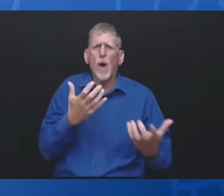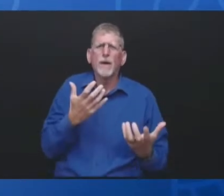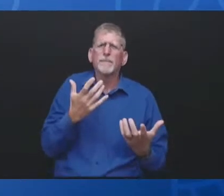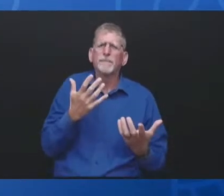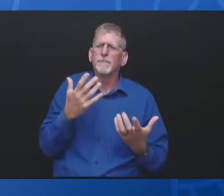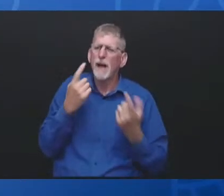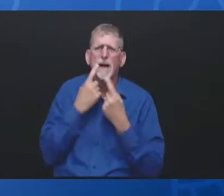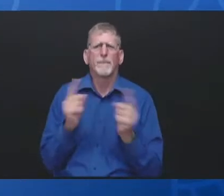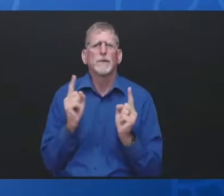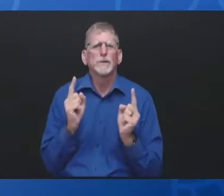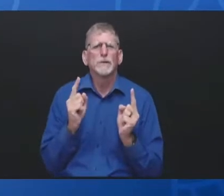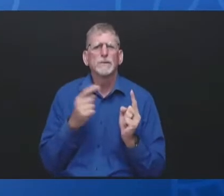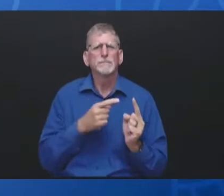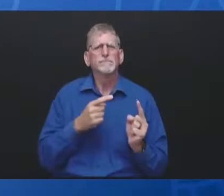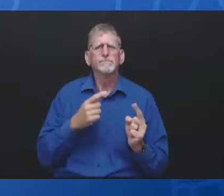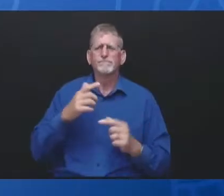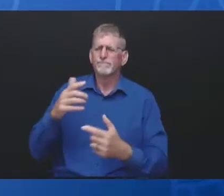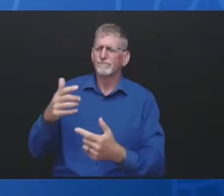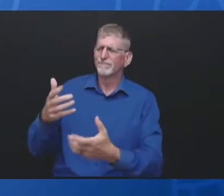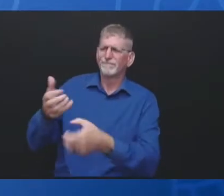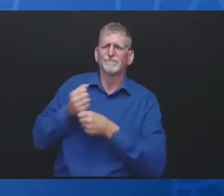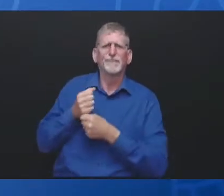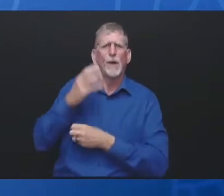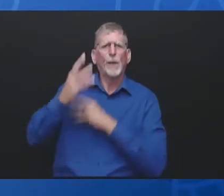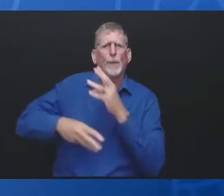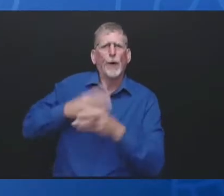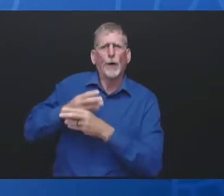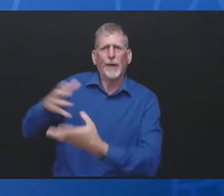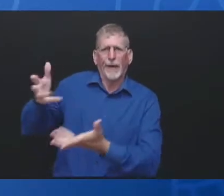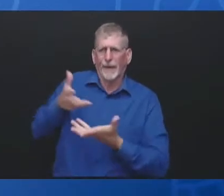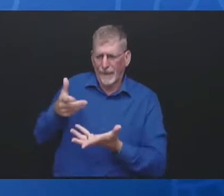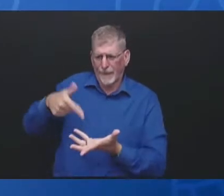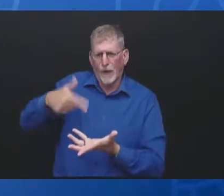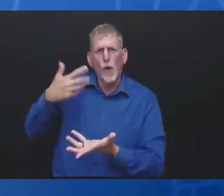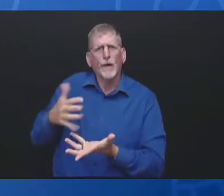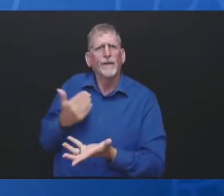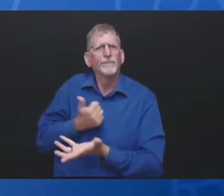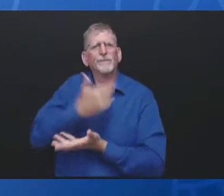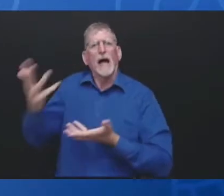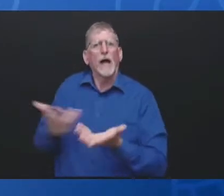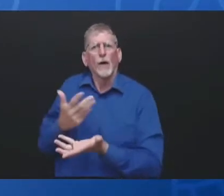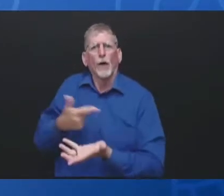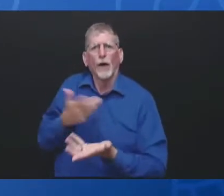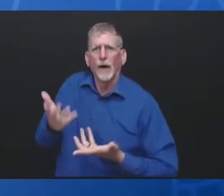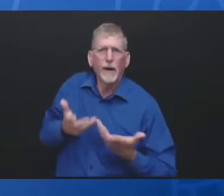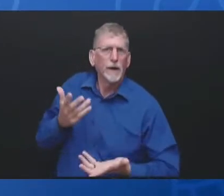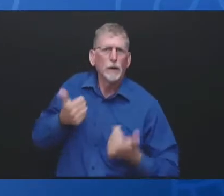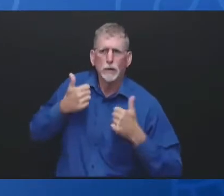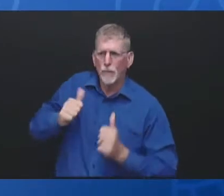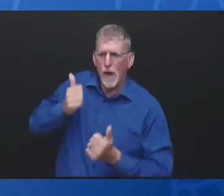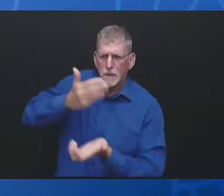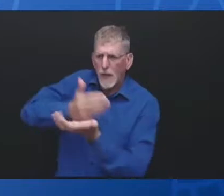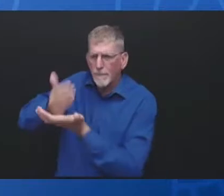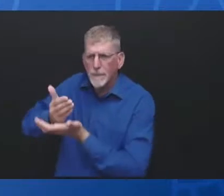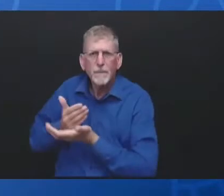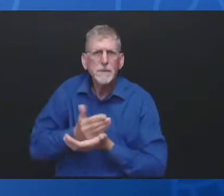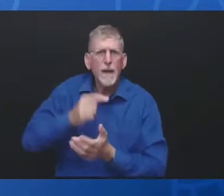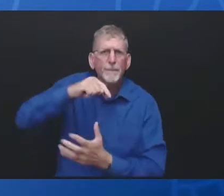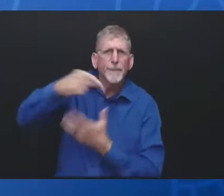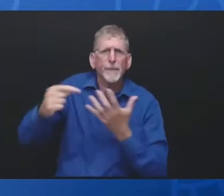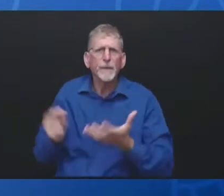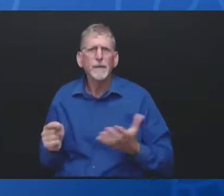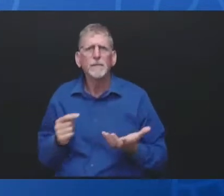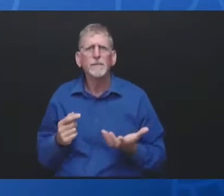and is determined to stop those things. We've heard his remarks about all of this, clearly indicating a personal interest